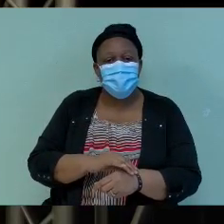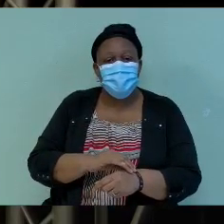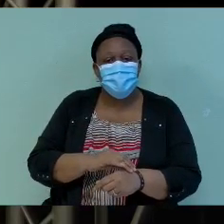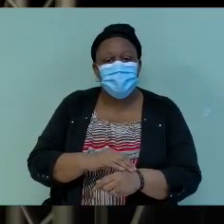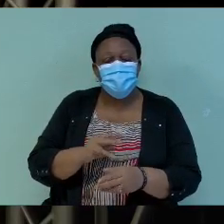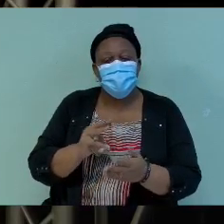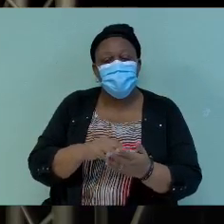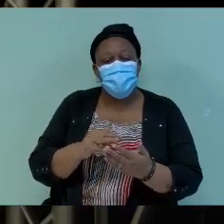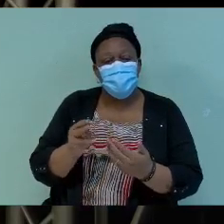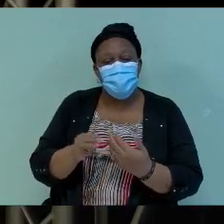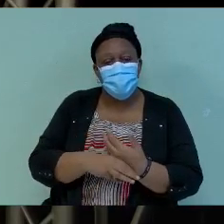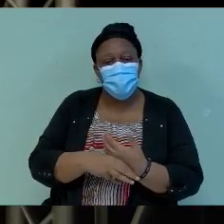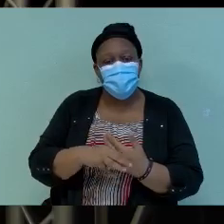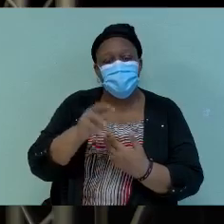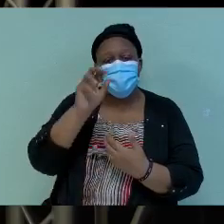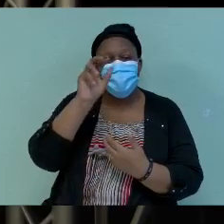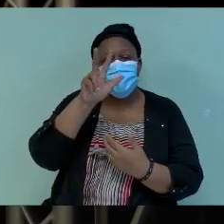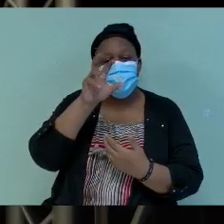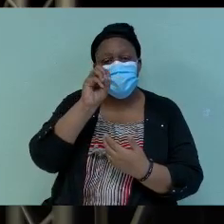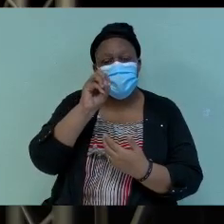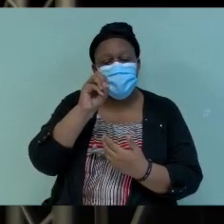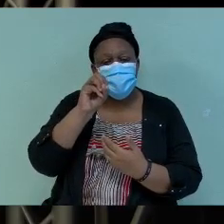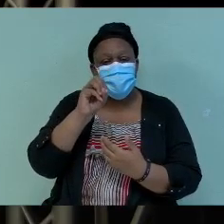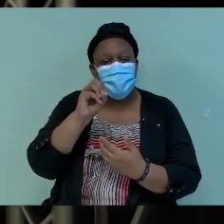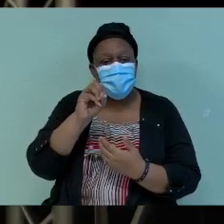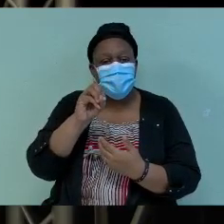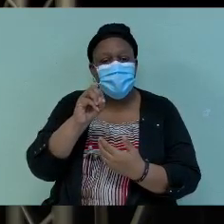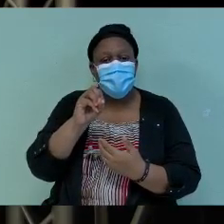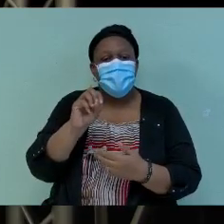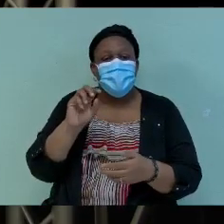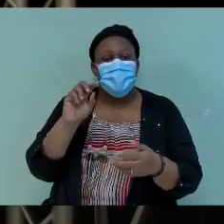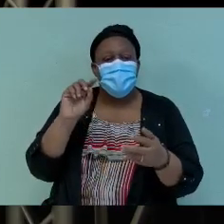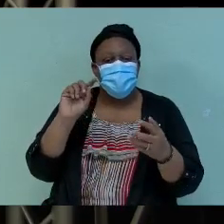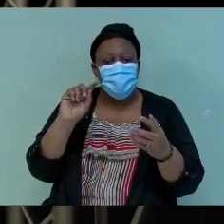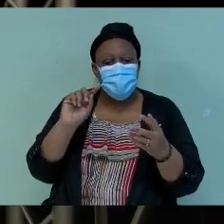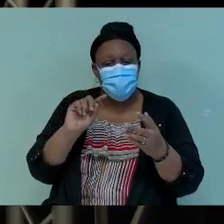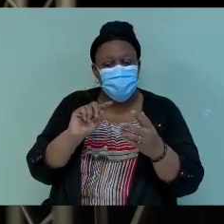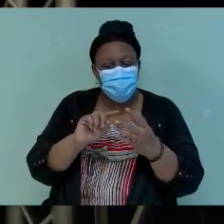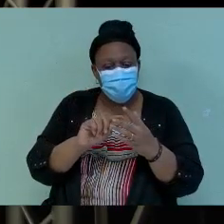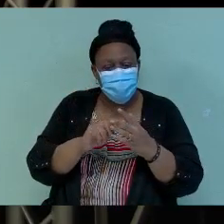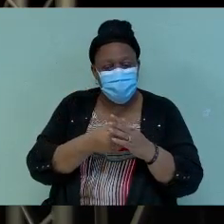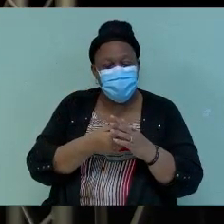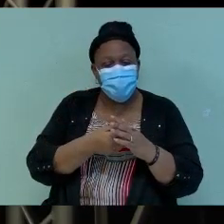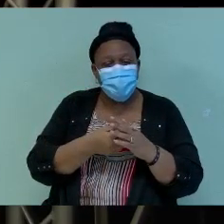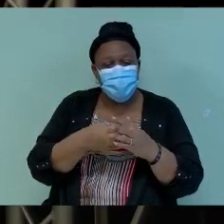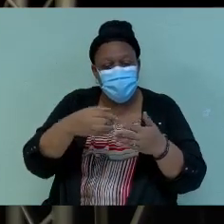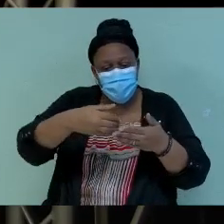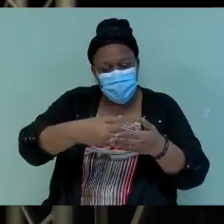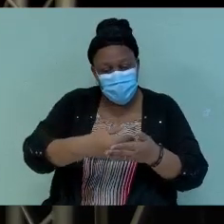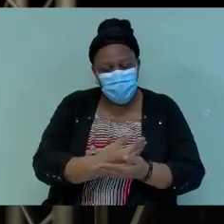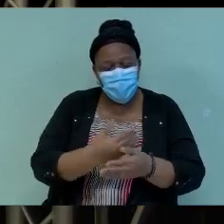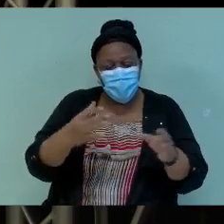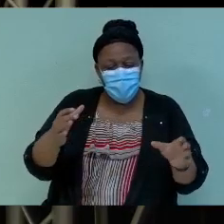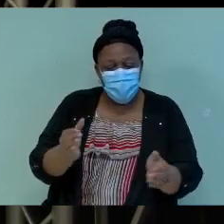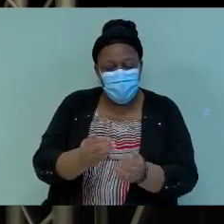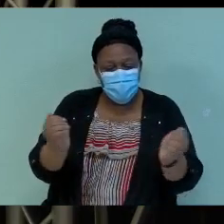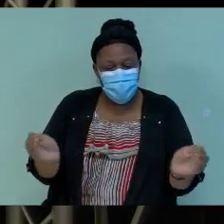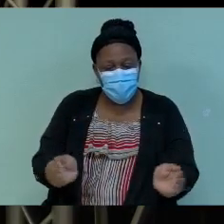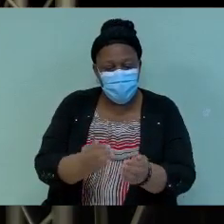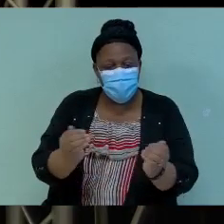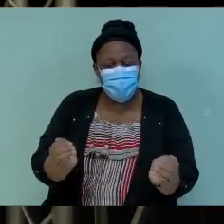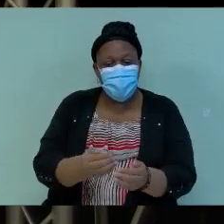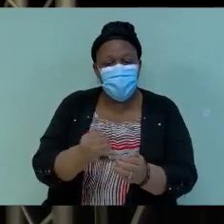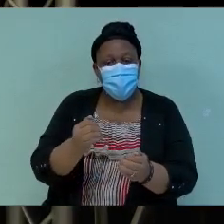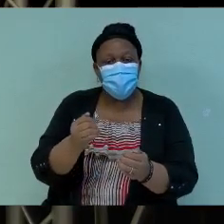30th, we instituted a temporary collection model whereby instead of waste